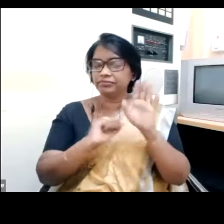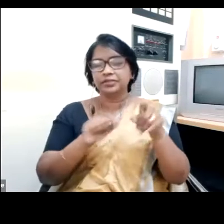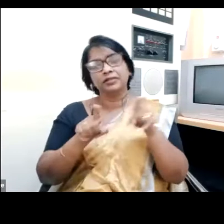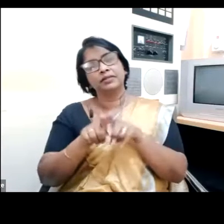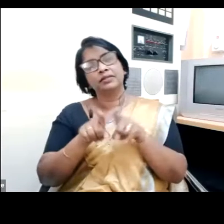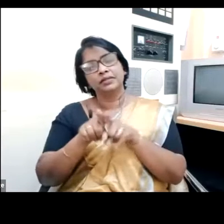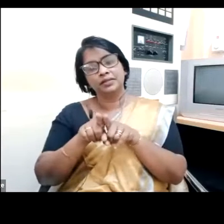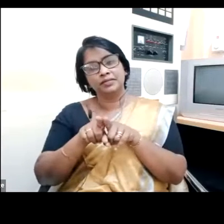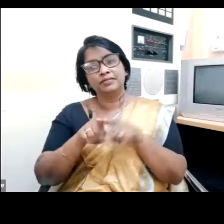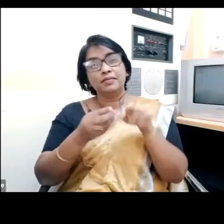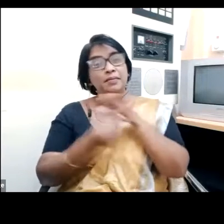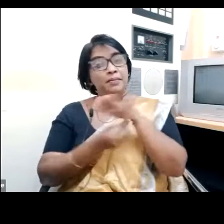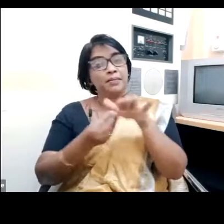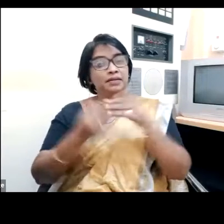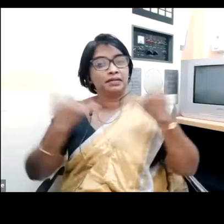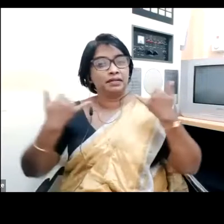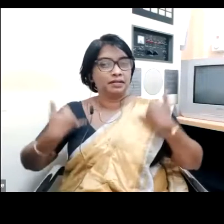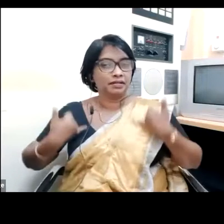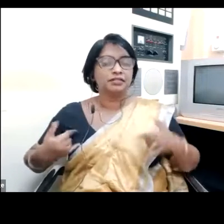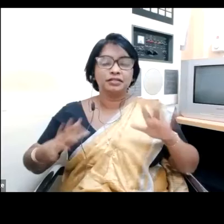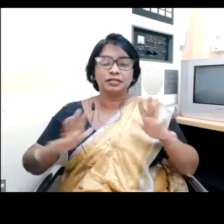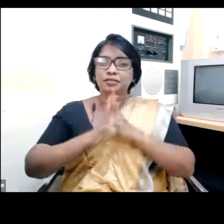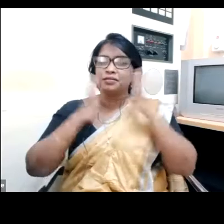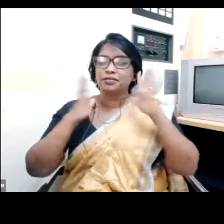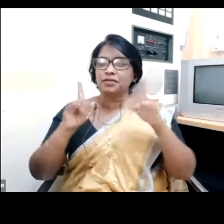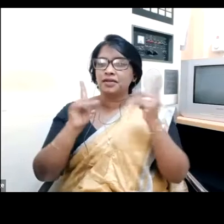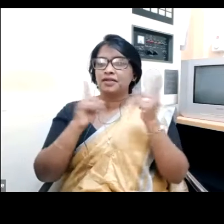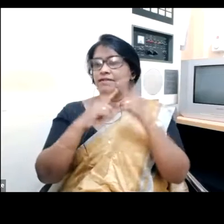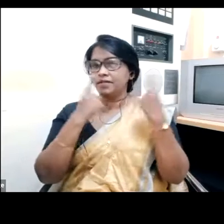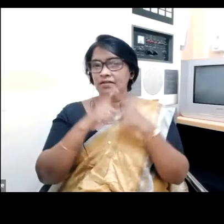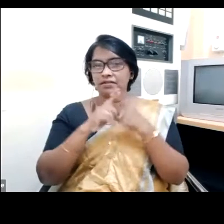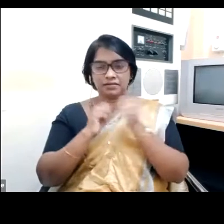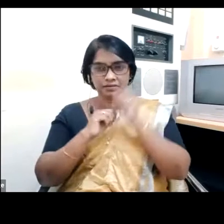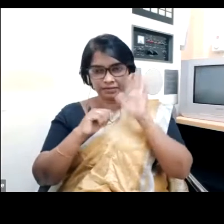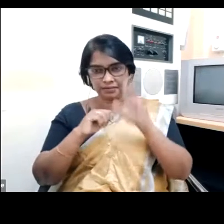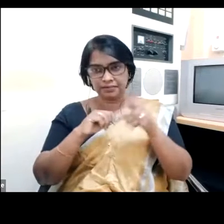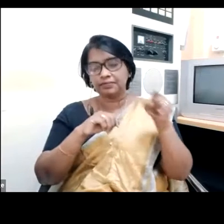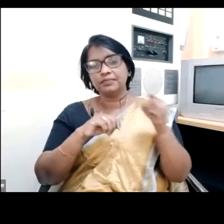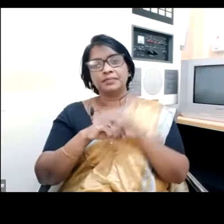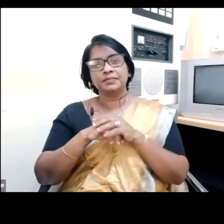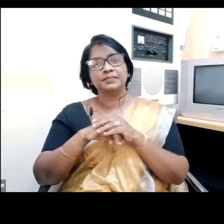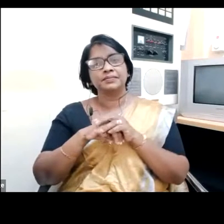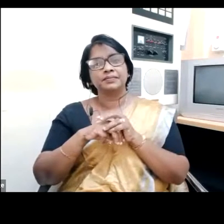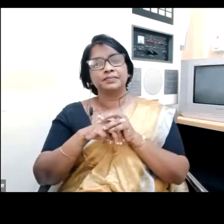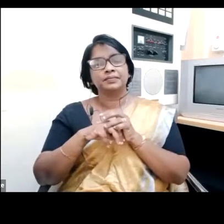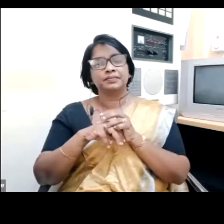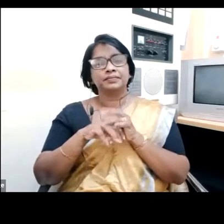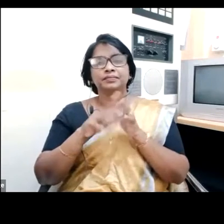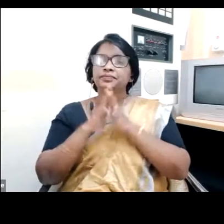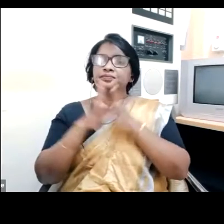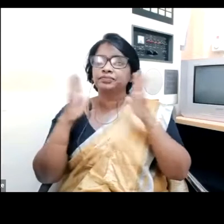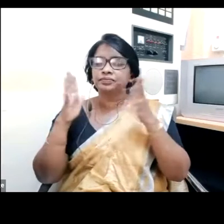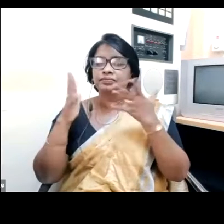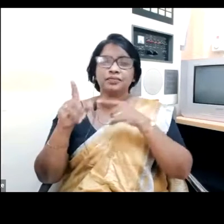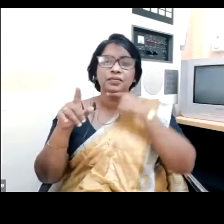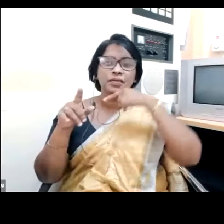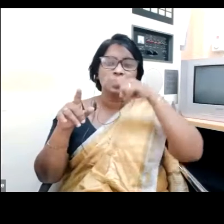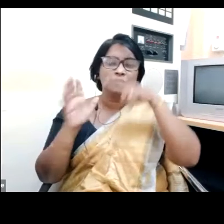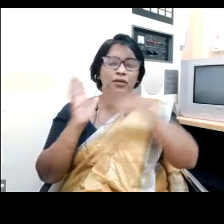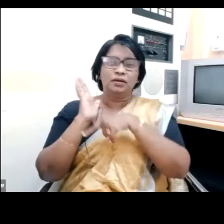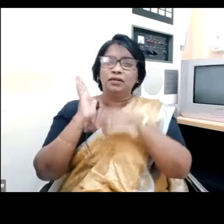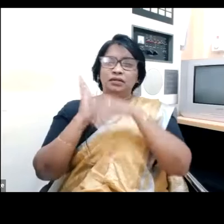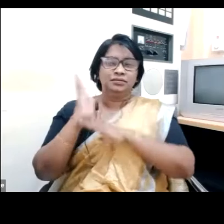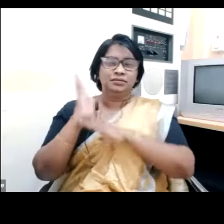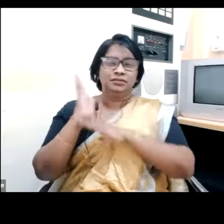the devastating impacts of these have been seen in the country in the last 10 years. And also most